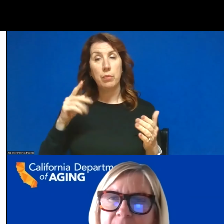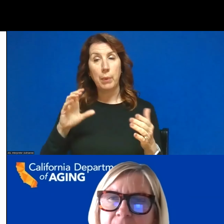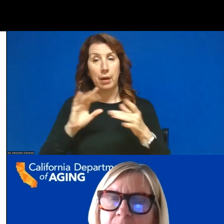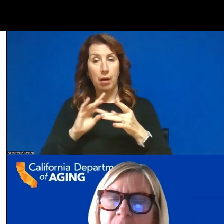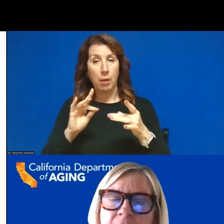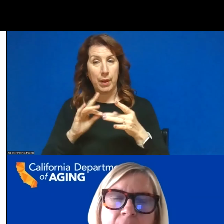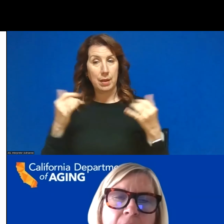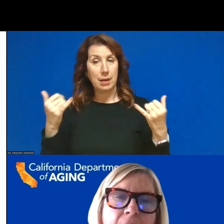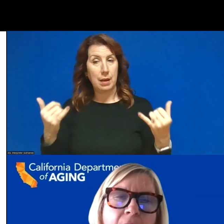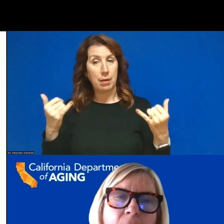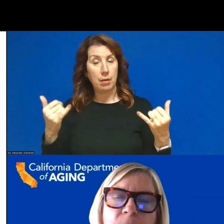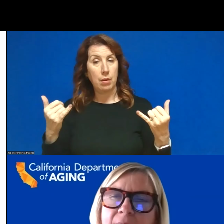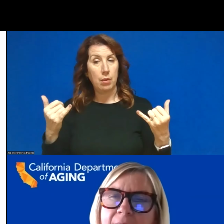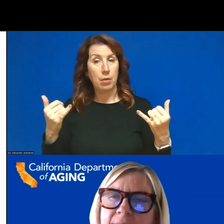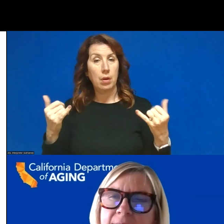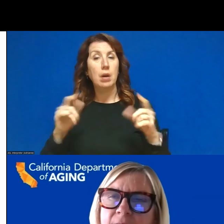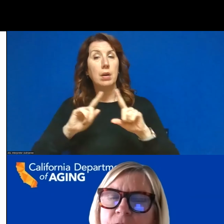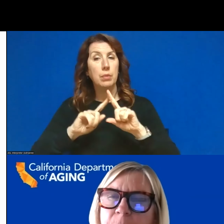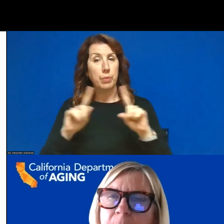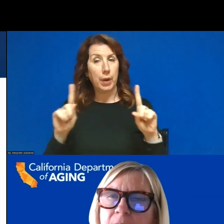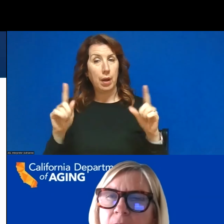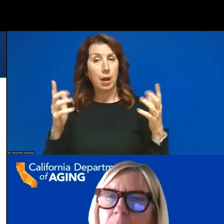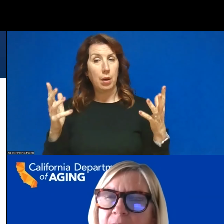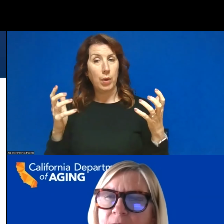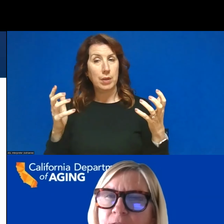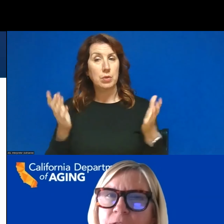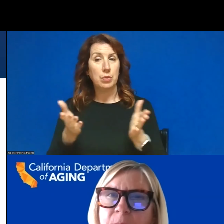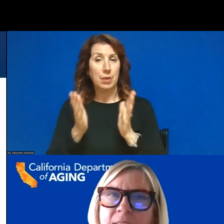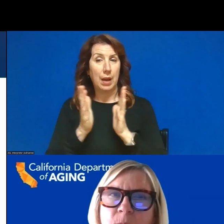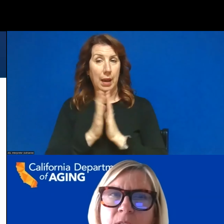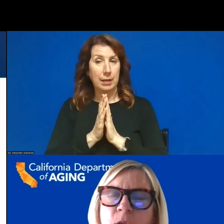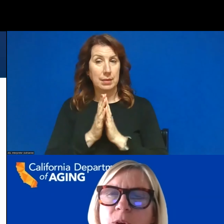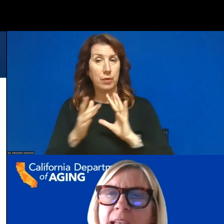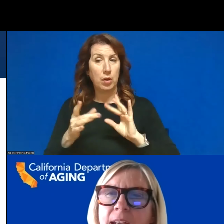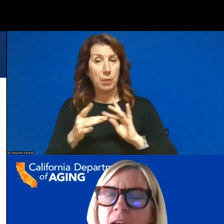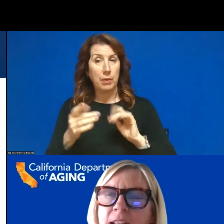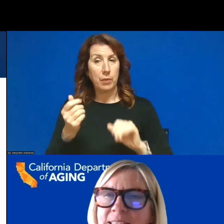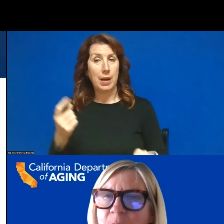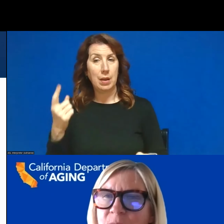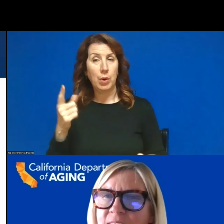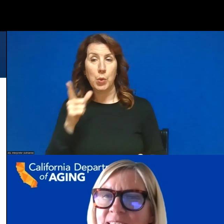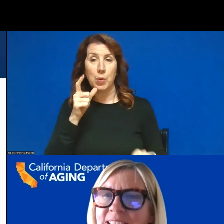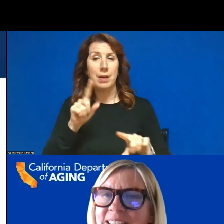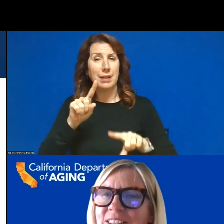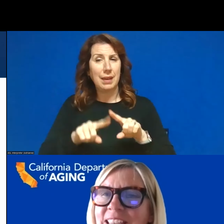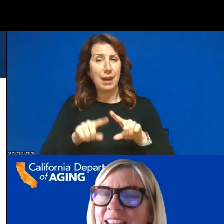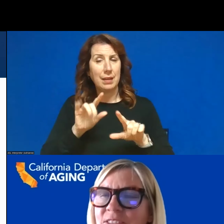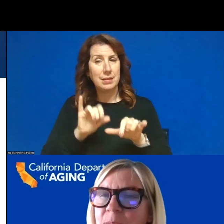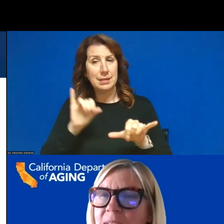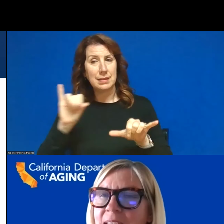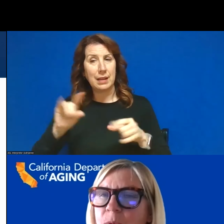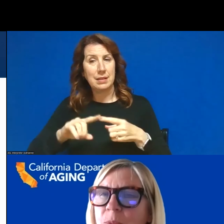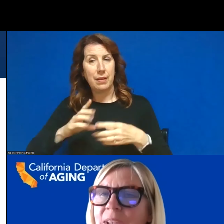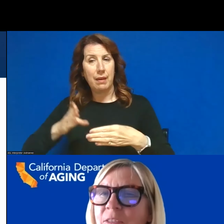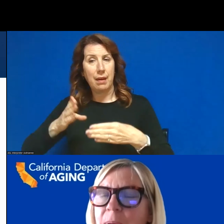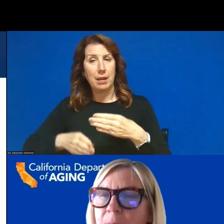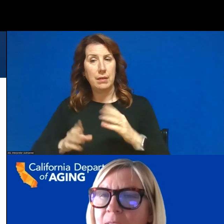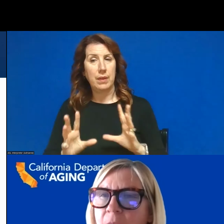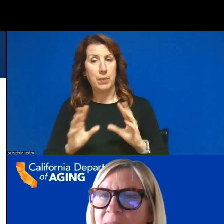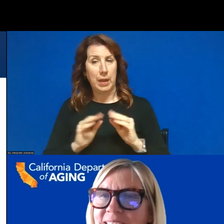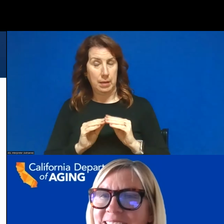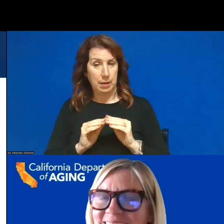this time. I want to ask for public comment from anyone who cannot stay with us until the end of the meeting when we